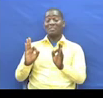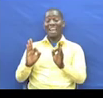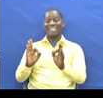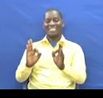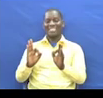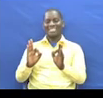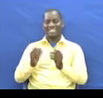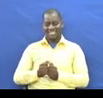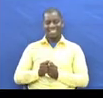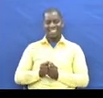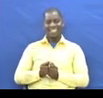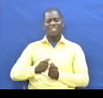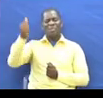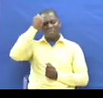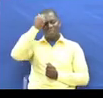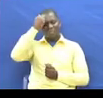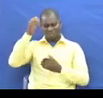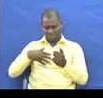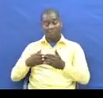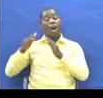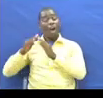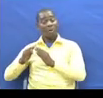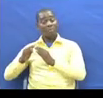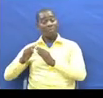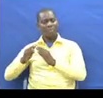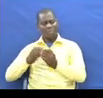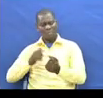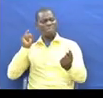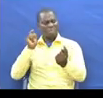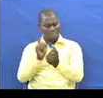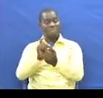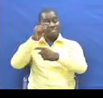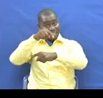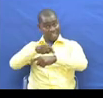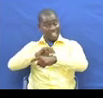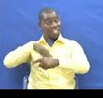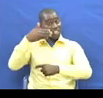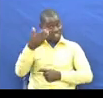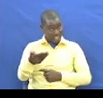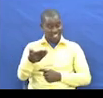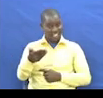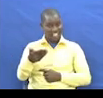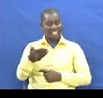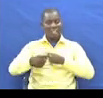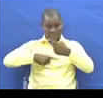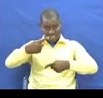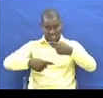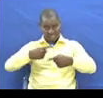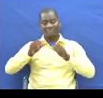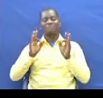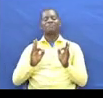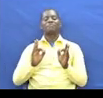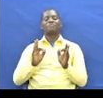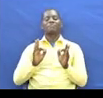I have big eyes. You must do them at your home because I'm capable of seeing what you are doing at home. Before we start the next session, I will ask